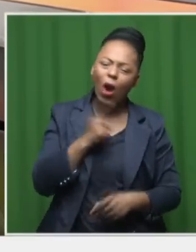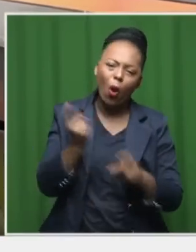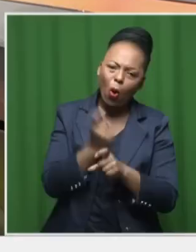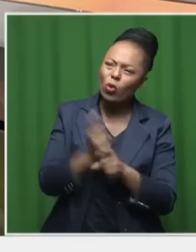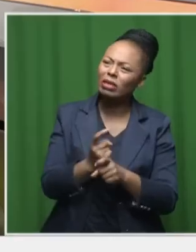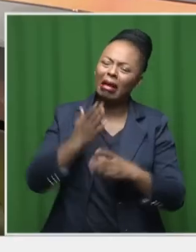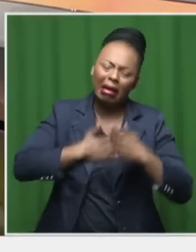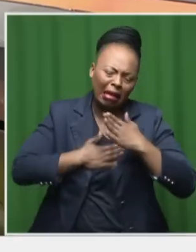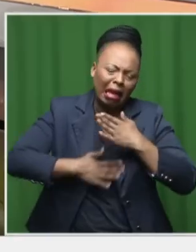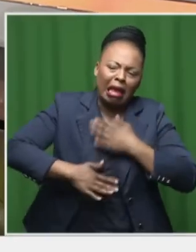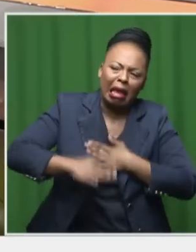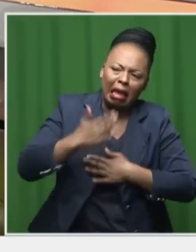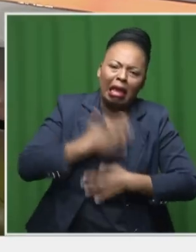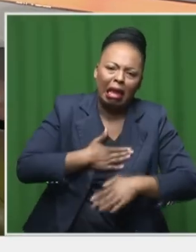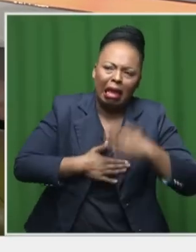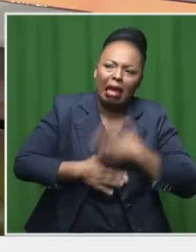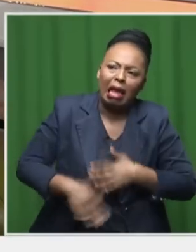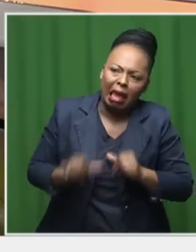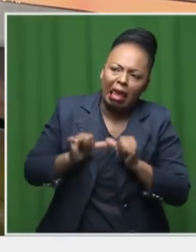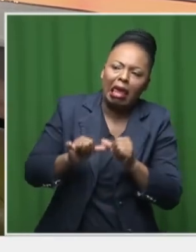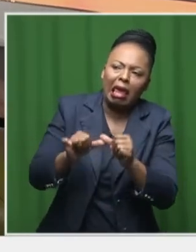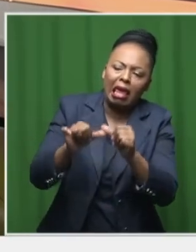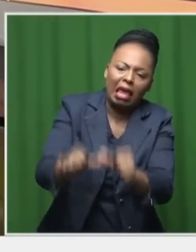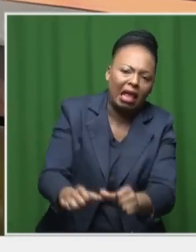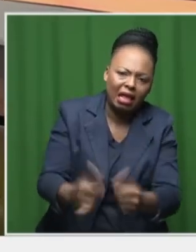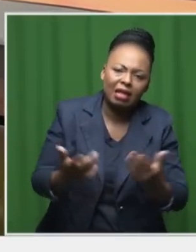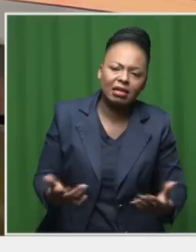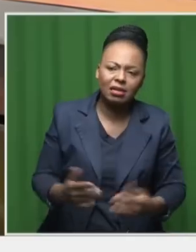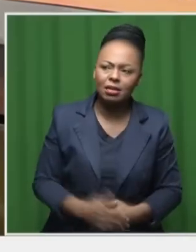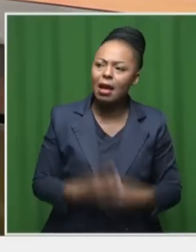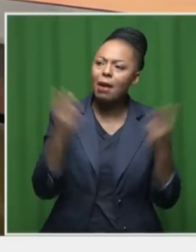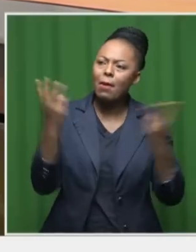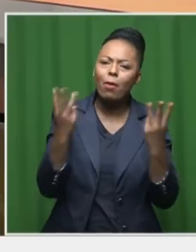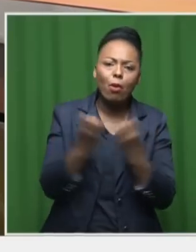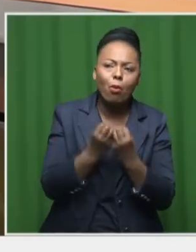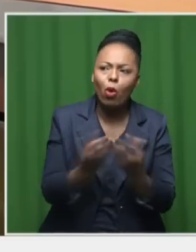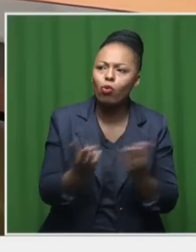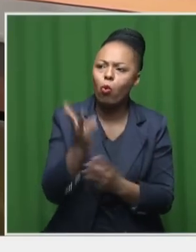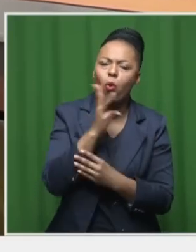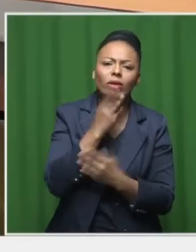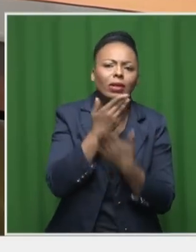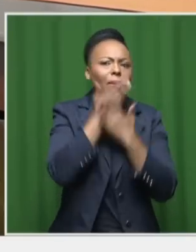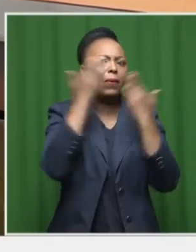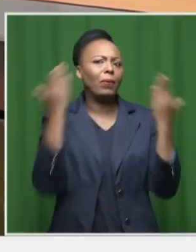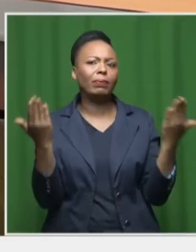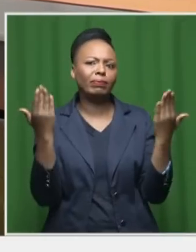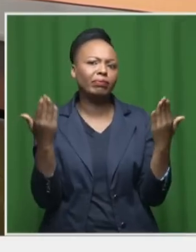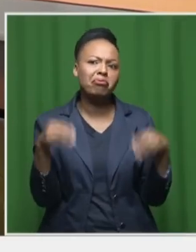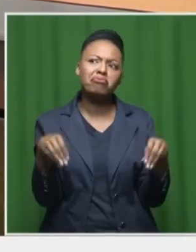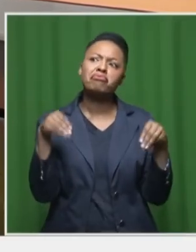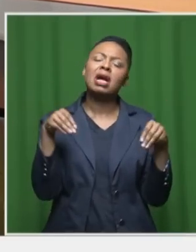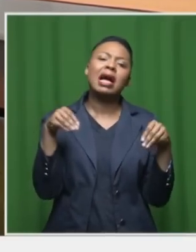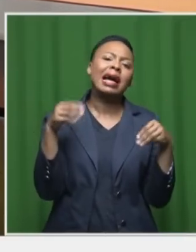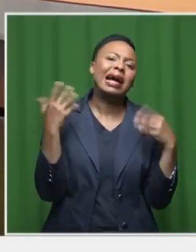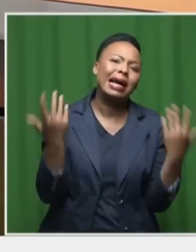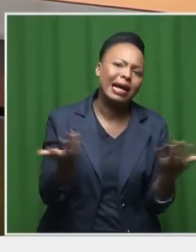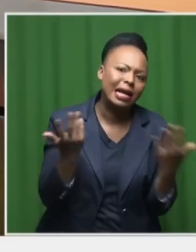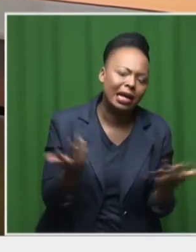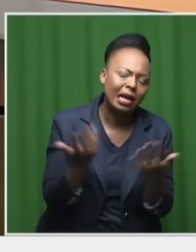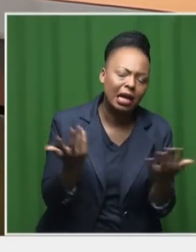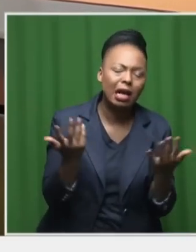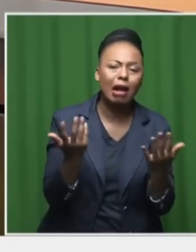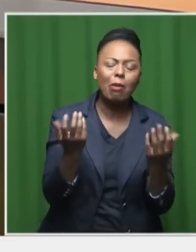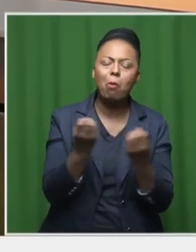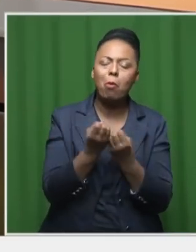resilient, where we have got people that are sitting genuinely without water now and I'm talking